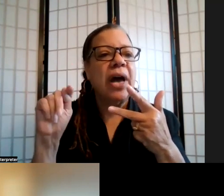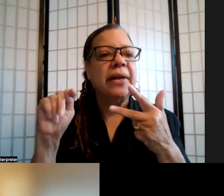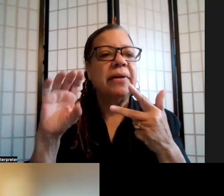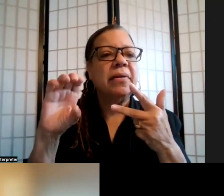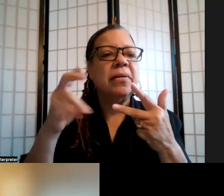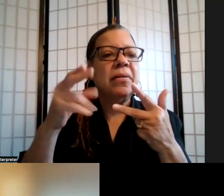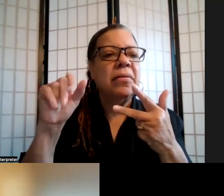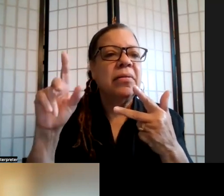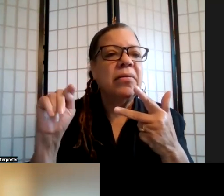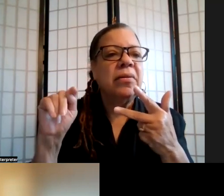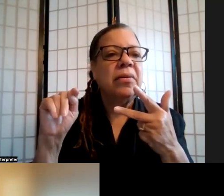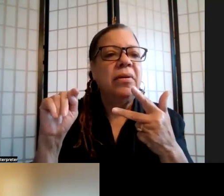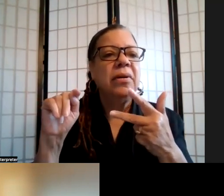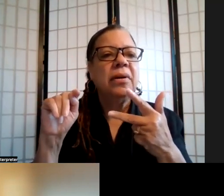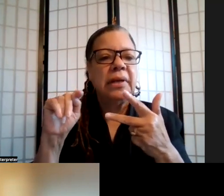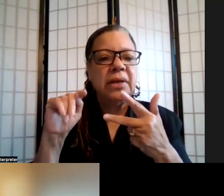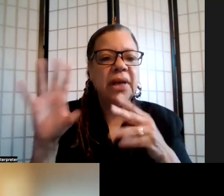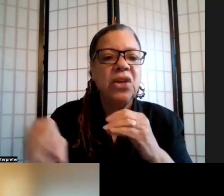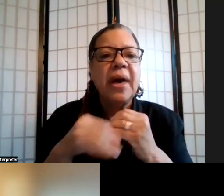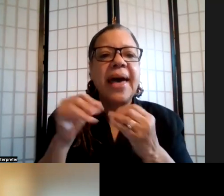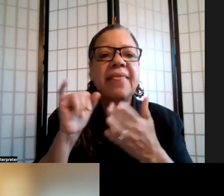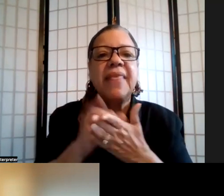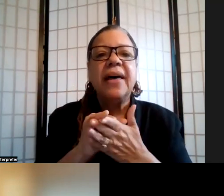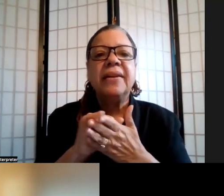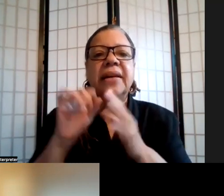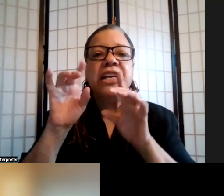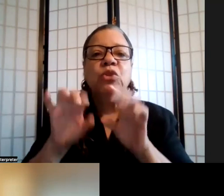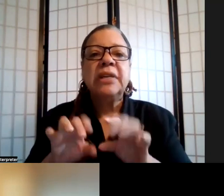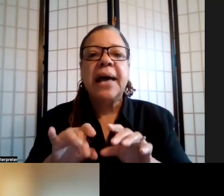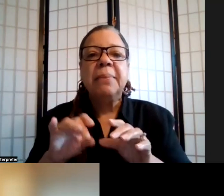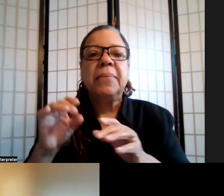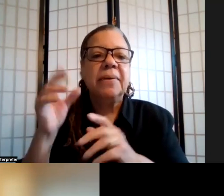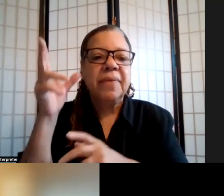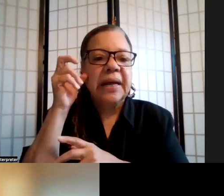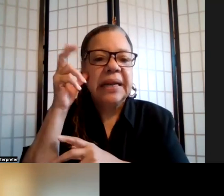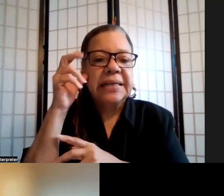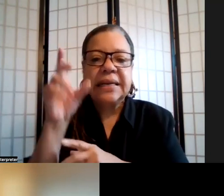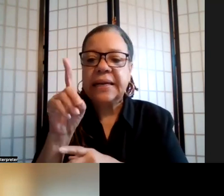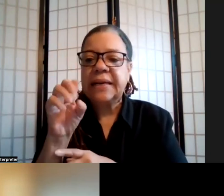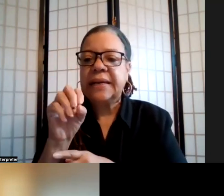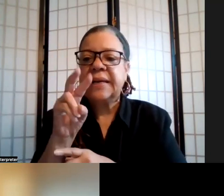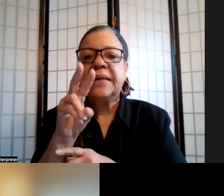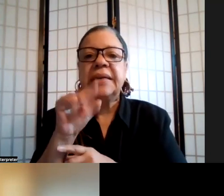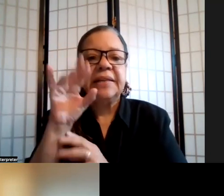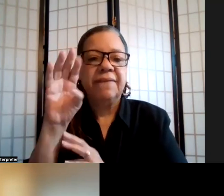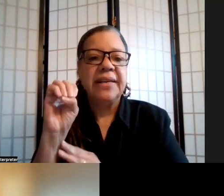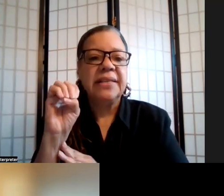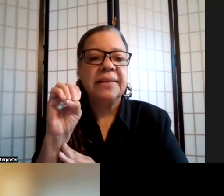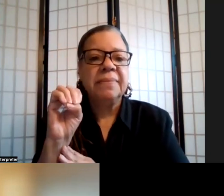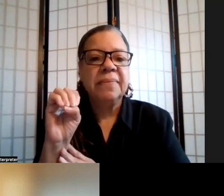of you who are expert in that could do that. That would be great. And Todd, I think we're at time. So I think I'm going to turn it back to you.